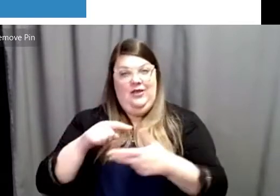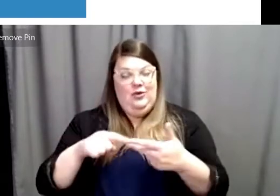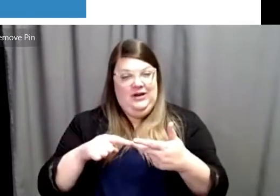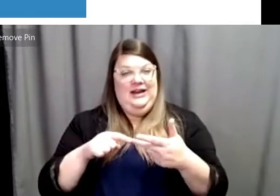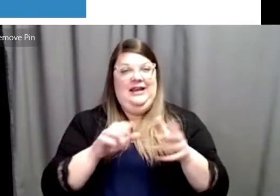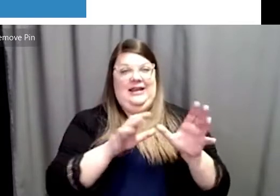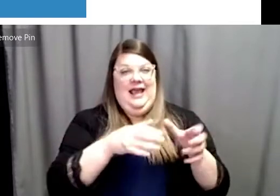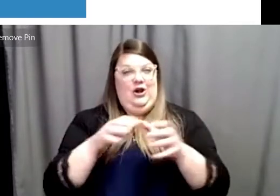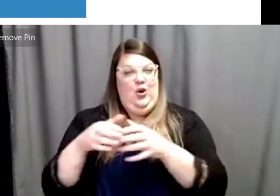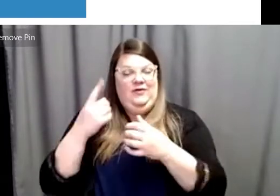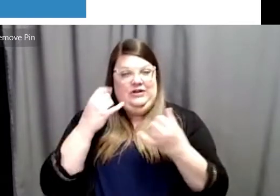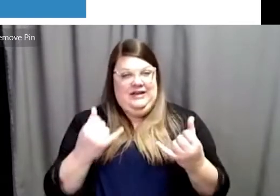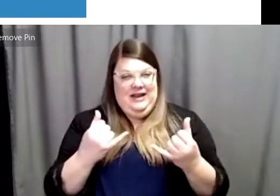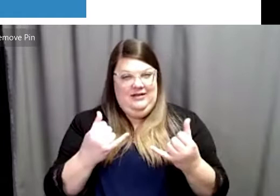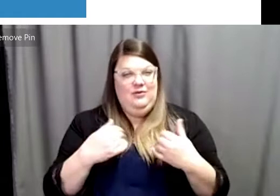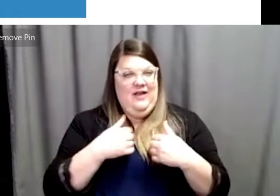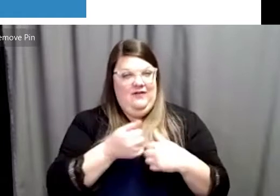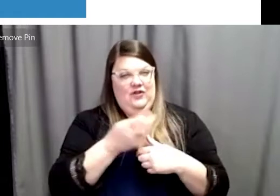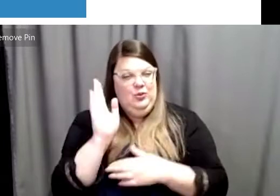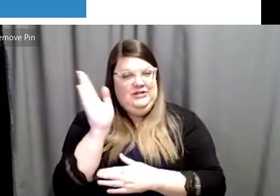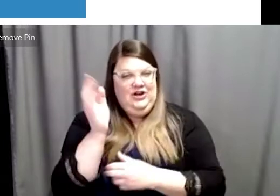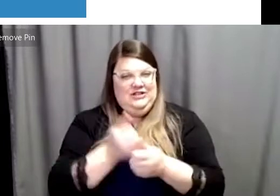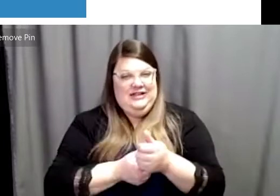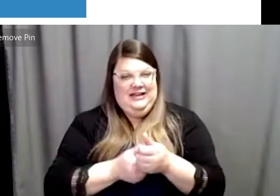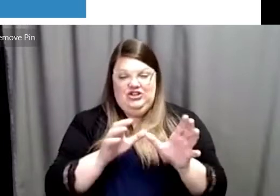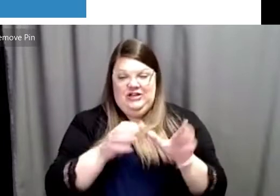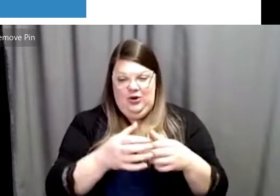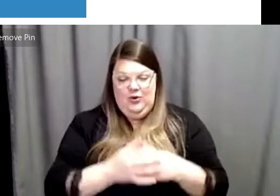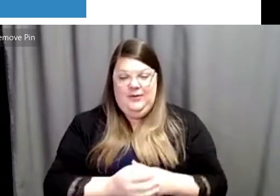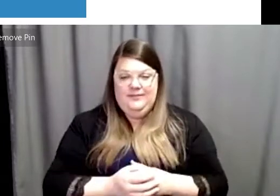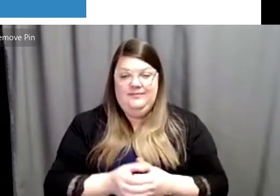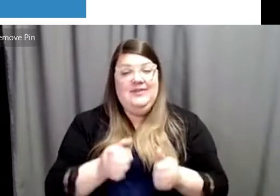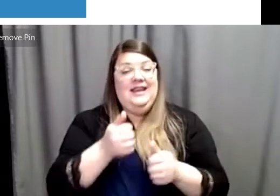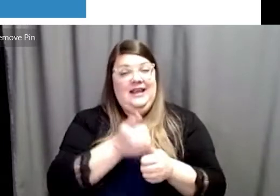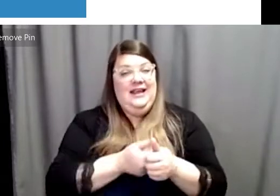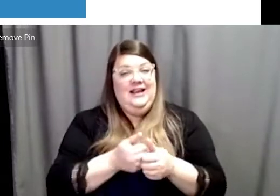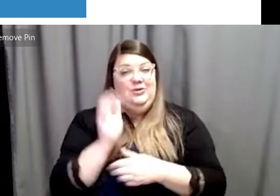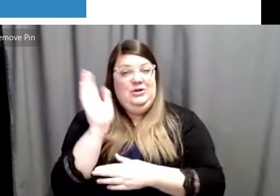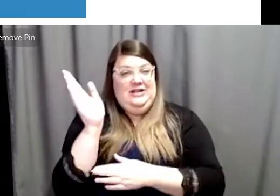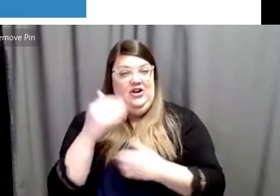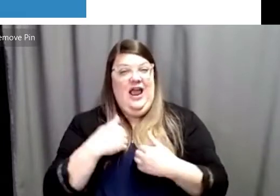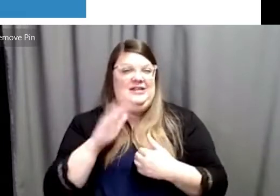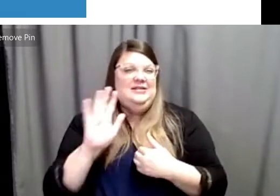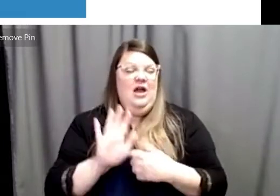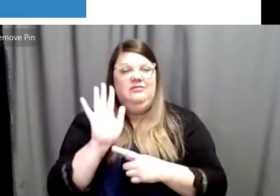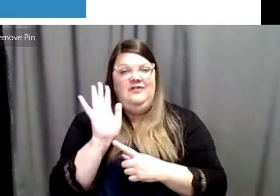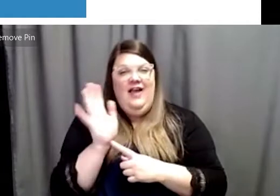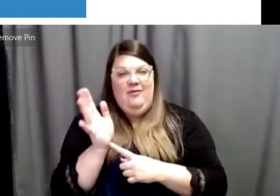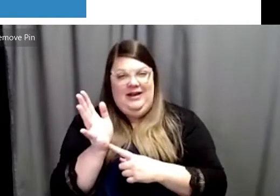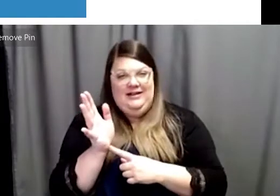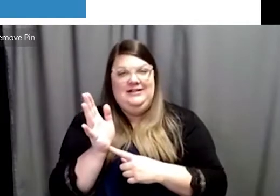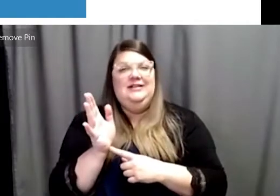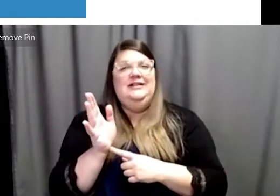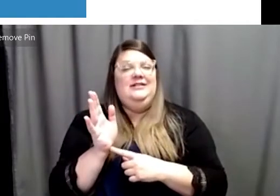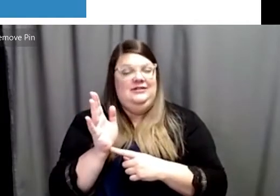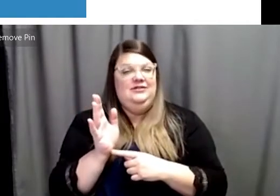for today, and we'll have a few presenters in each category. Each presenter has about 5 minutes to present their poster